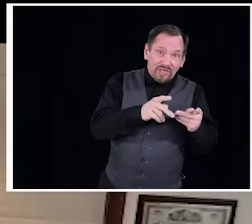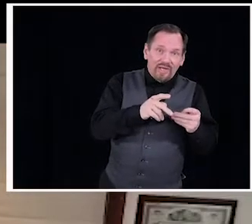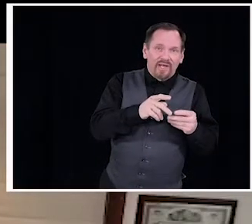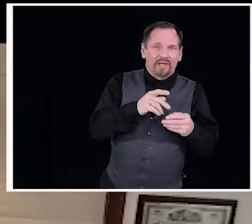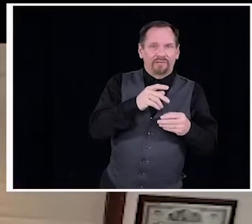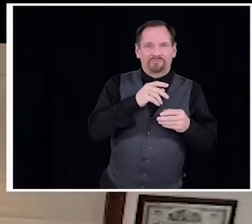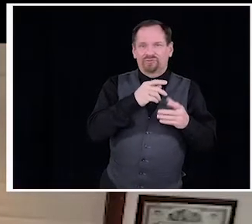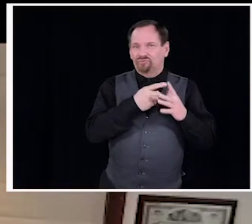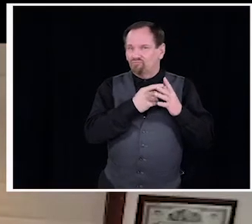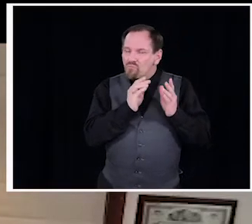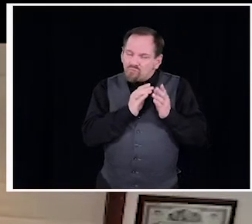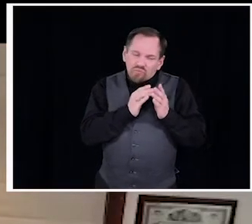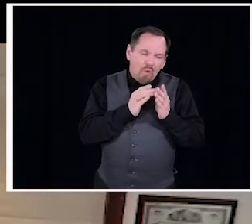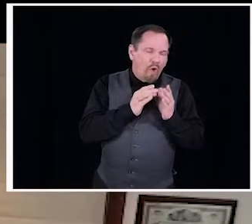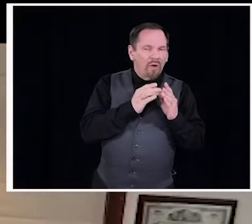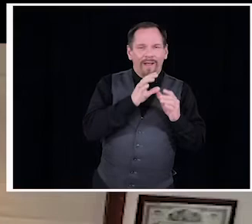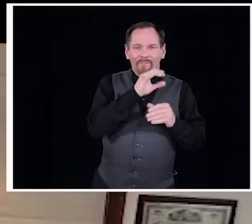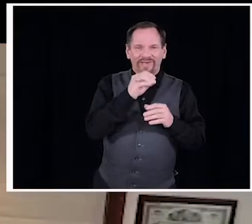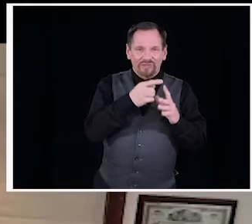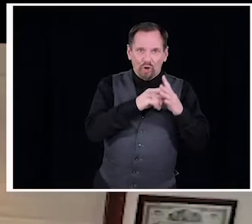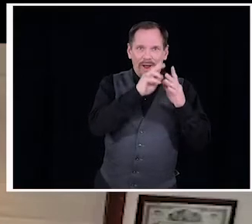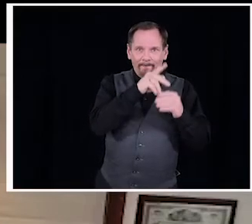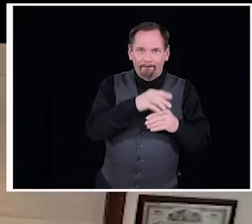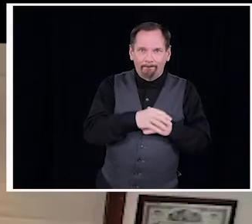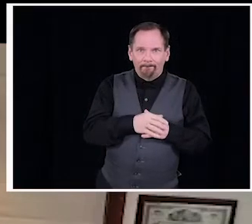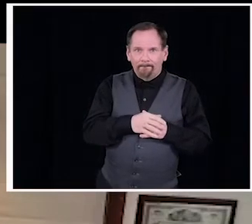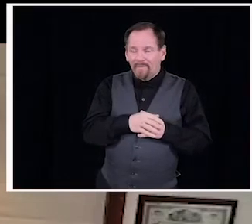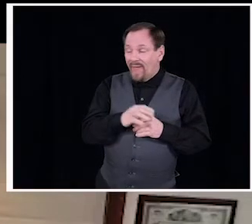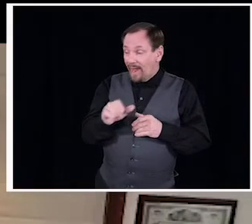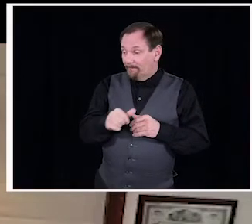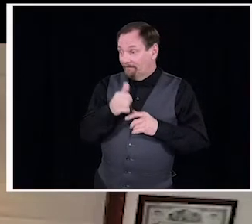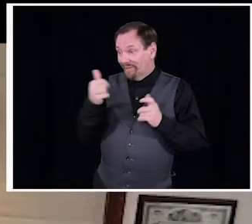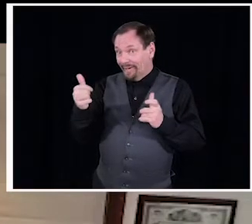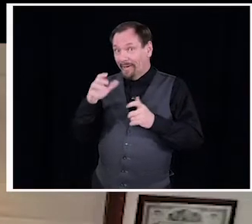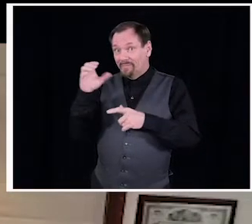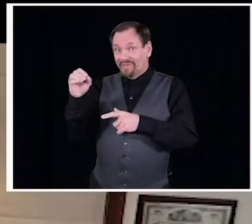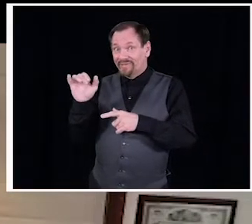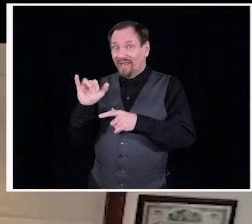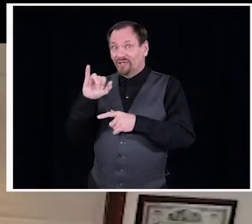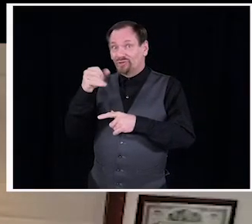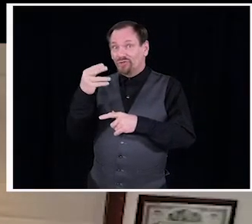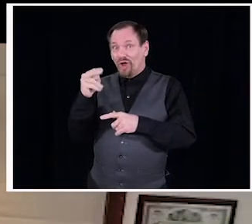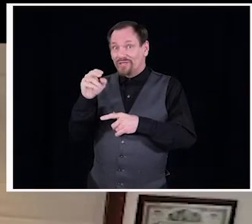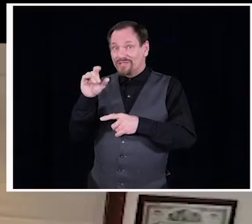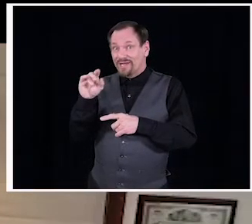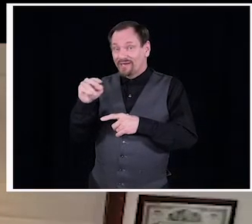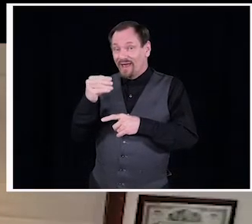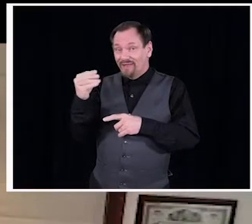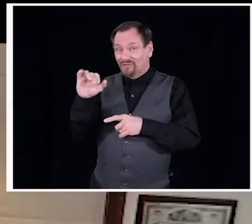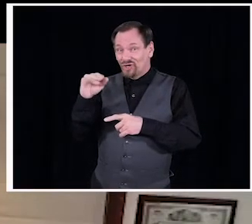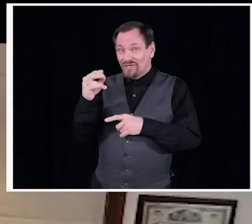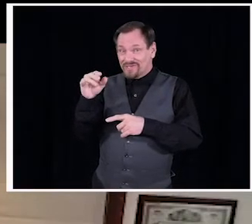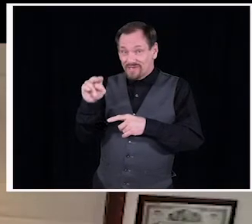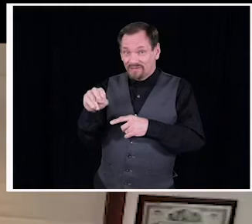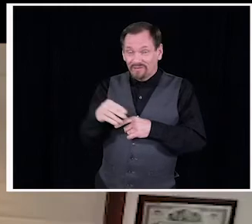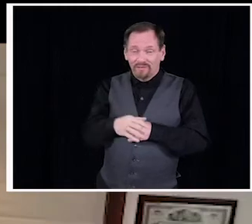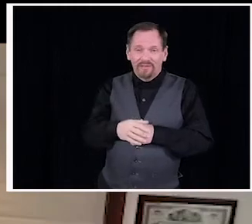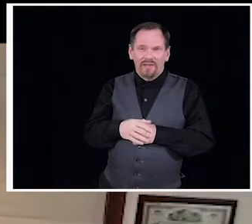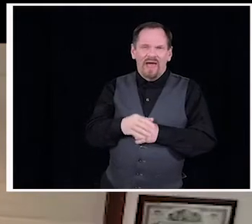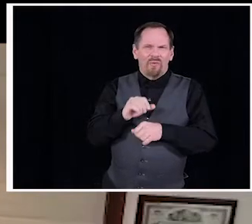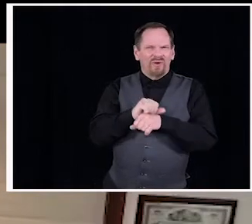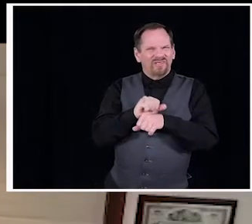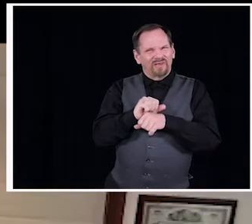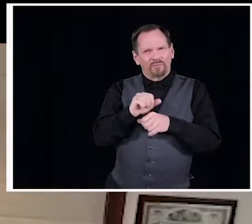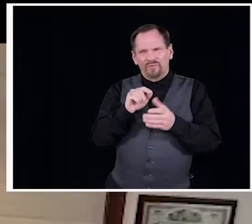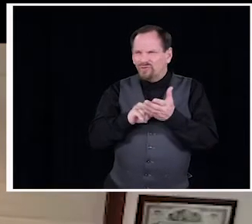startups like Telefactor and Talo6, and at large companies you've actually heard of, like Johnson & Johnson. I've worked in R&D,